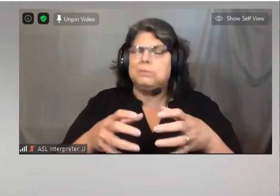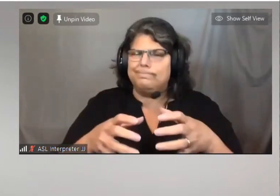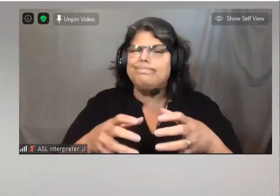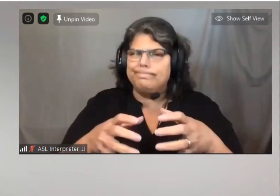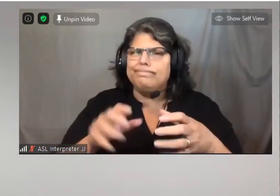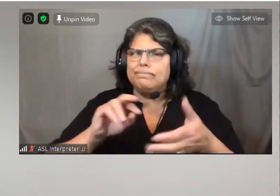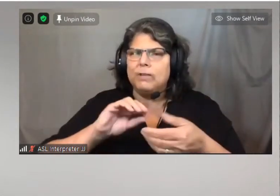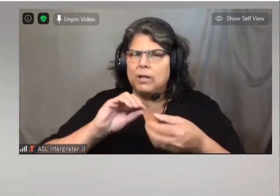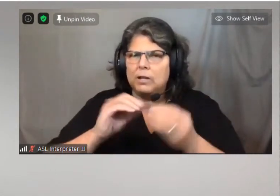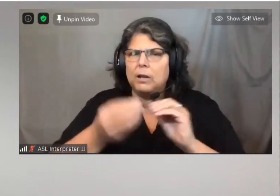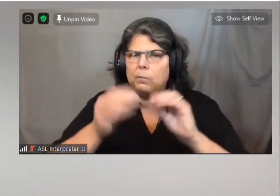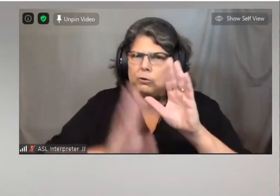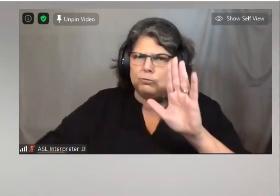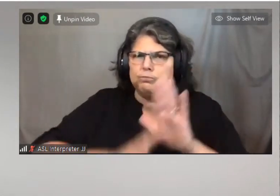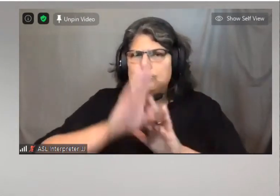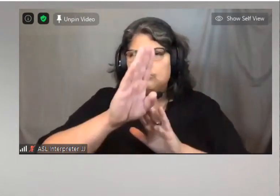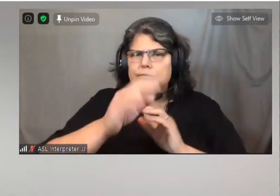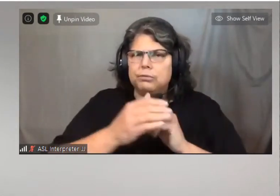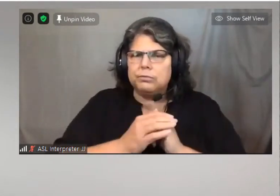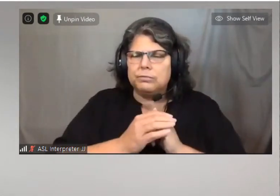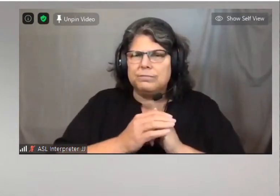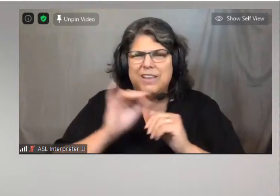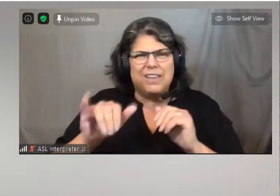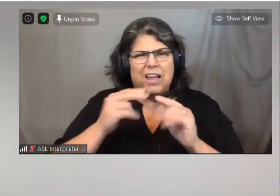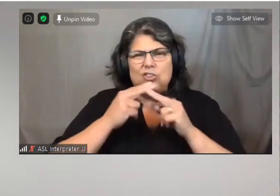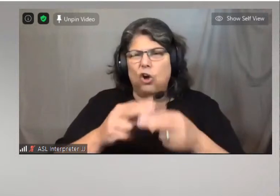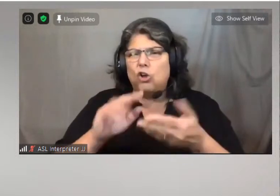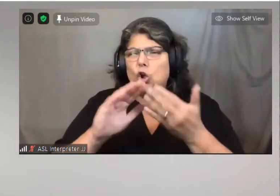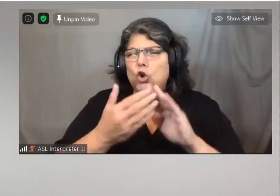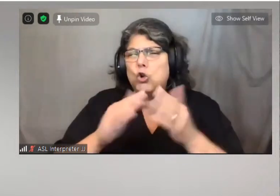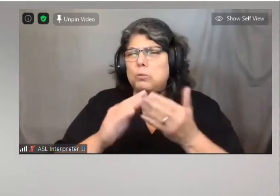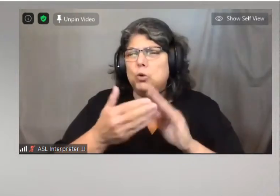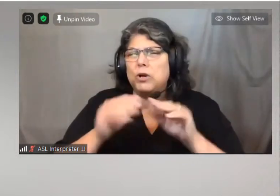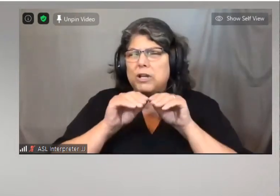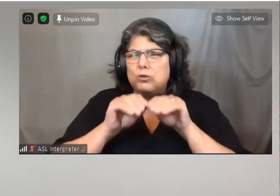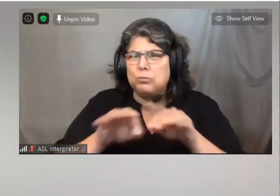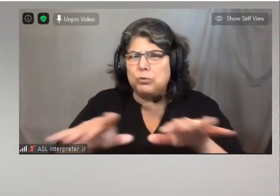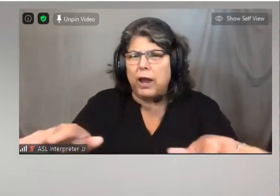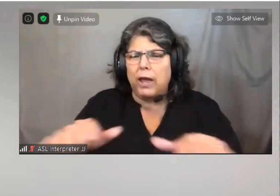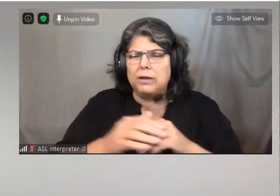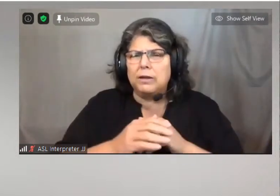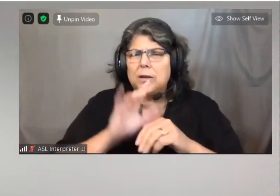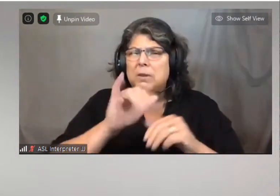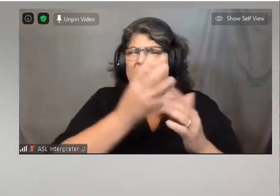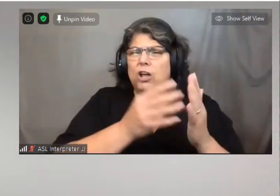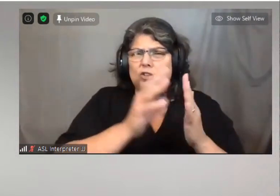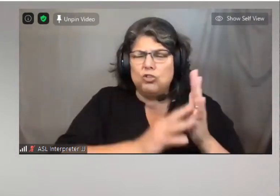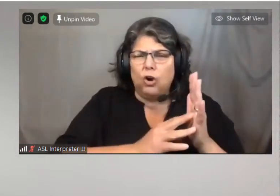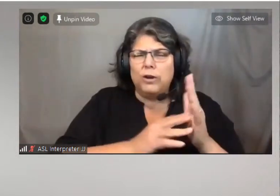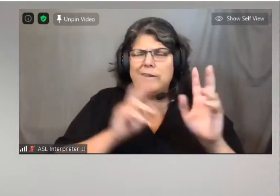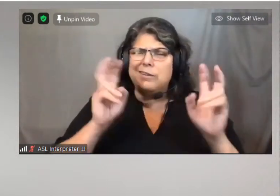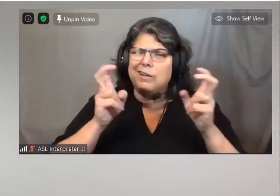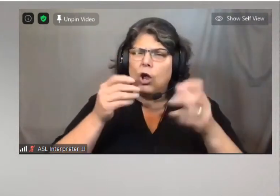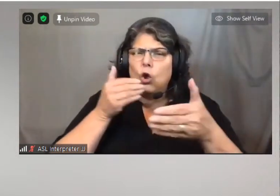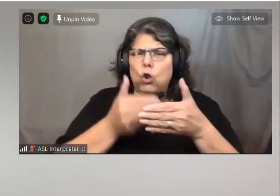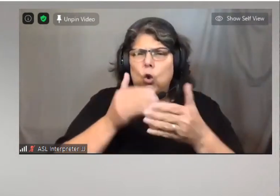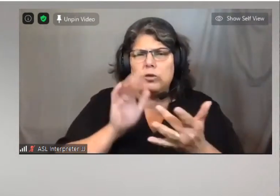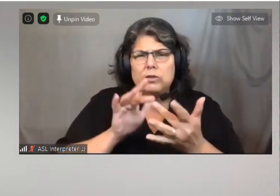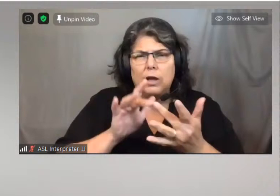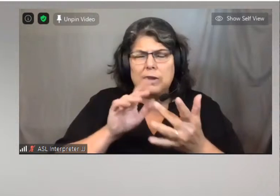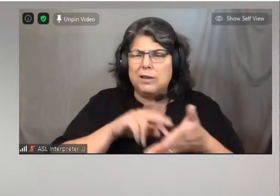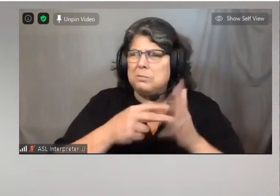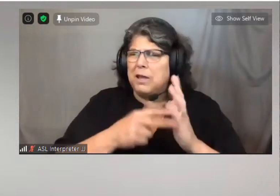then the biggest thing here, if you look on the chart, is close contacts, and that is usually gatherings in our